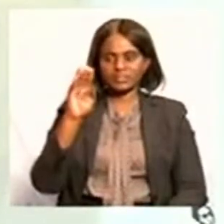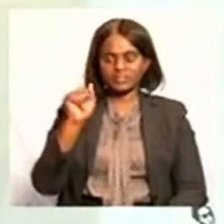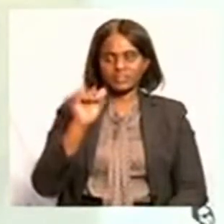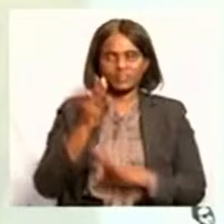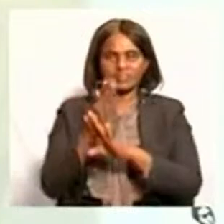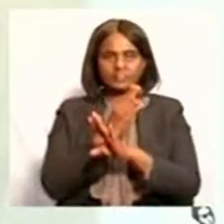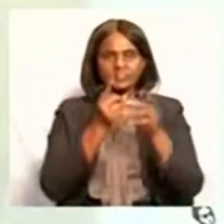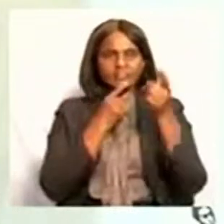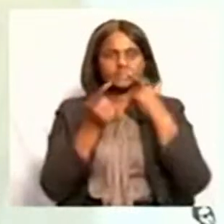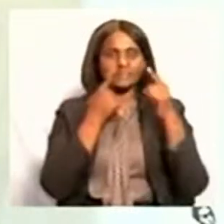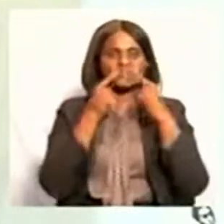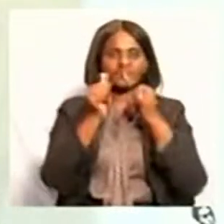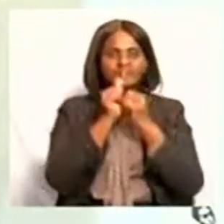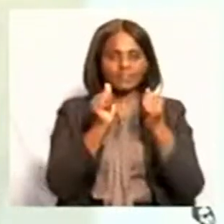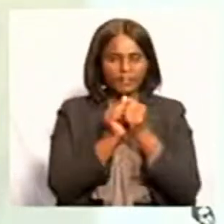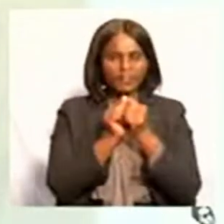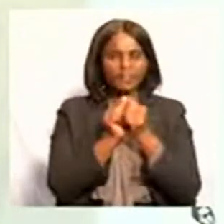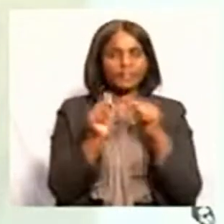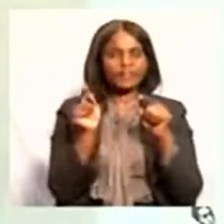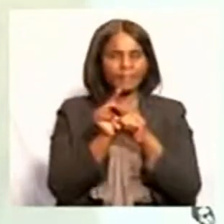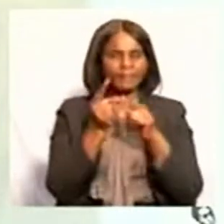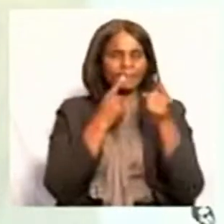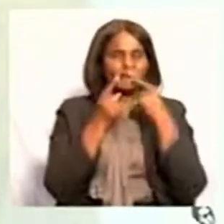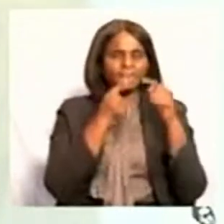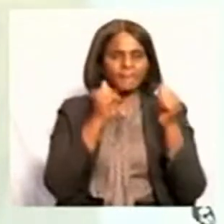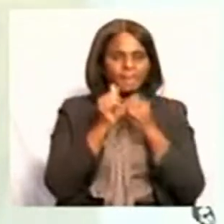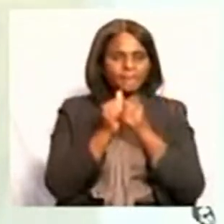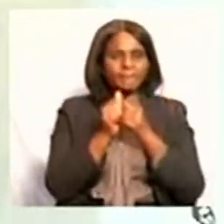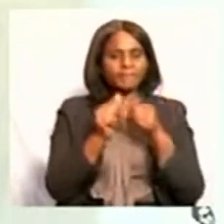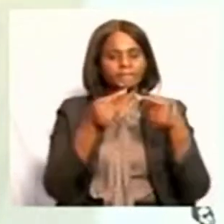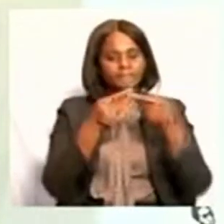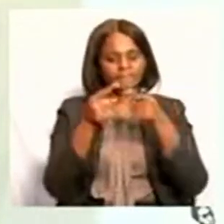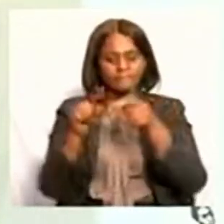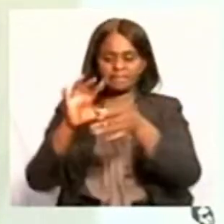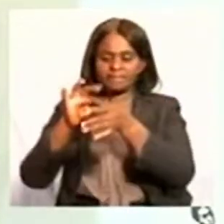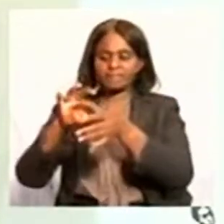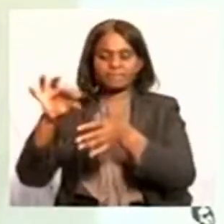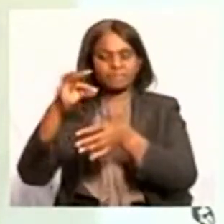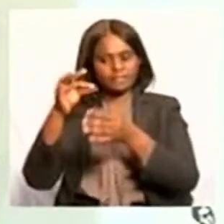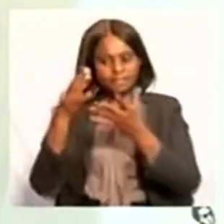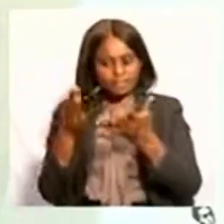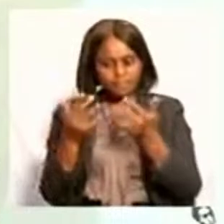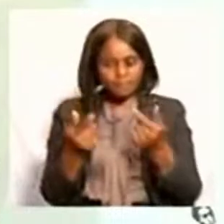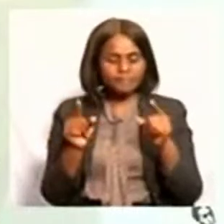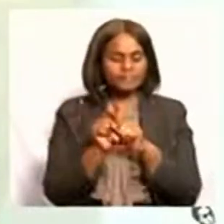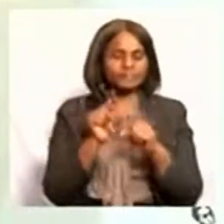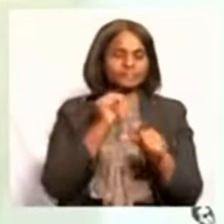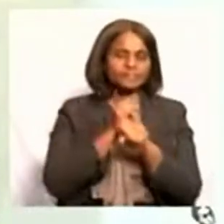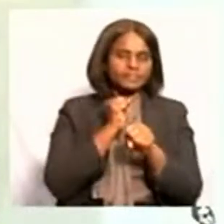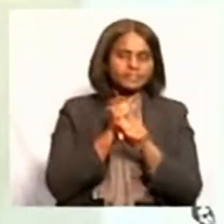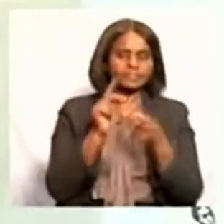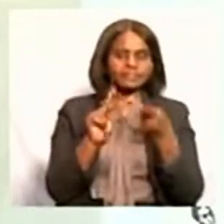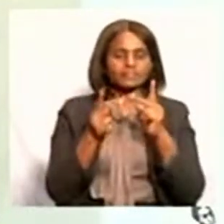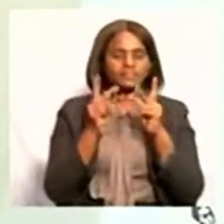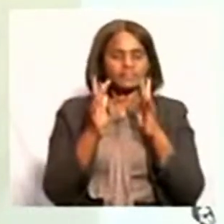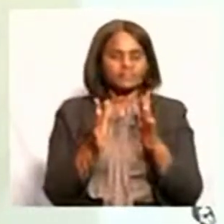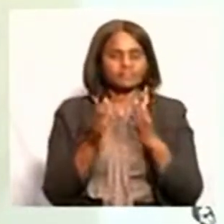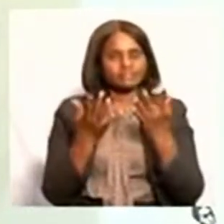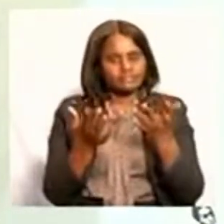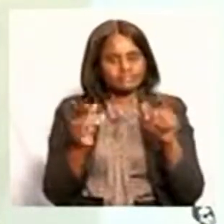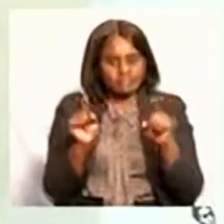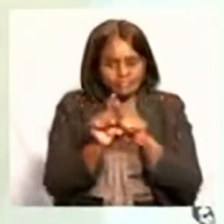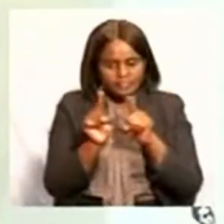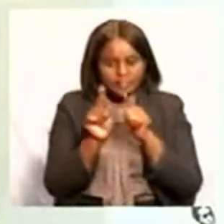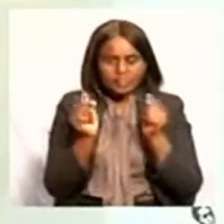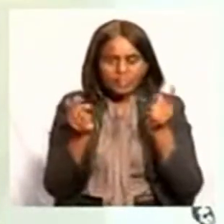about, also hinted on engagement with stakeholders, collaborating partners. Even